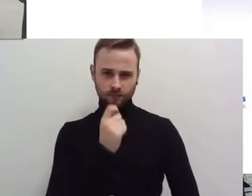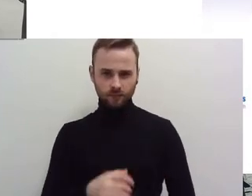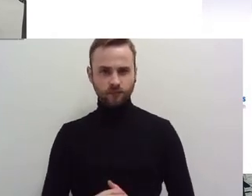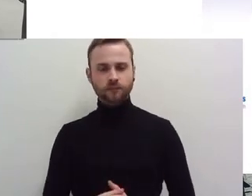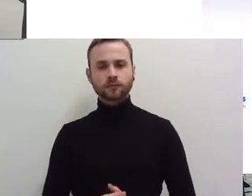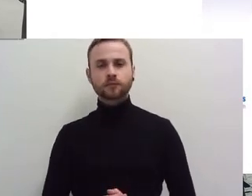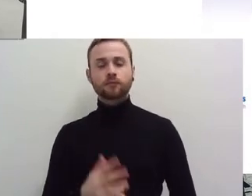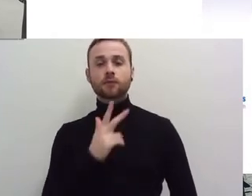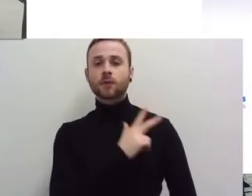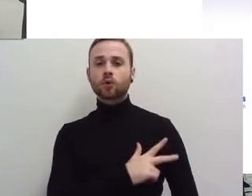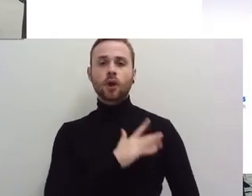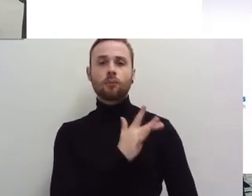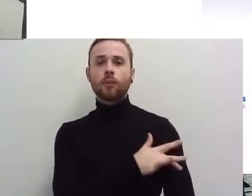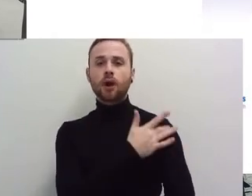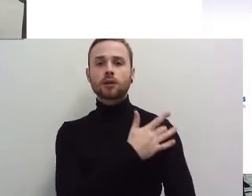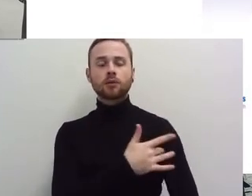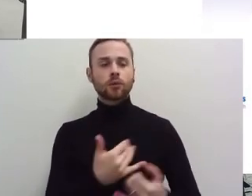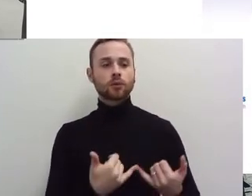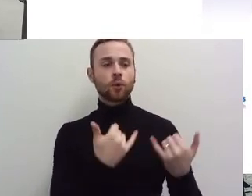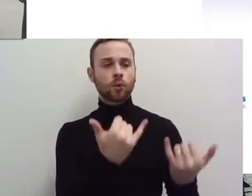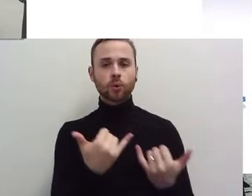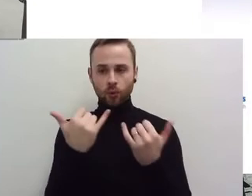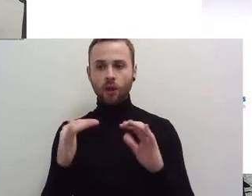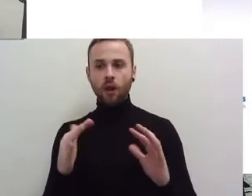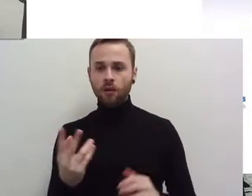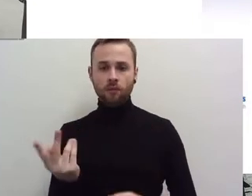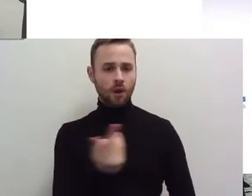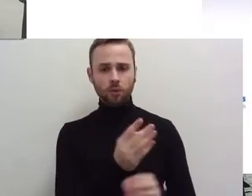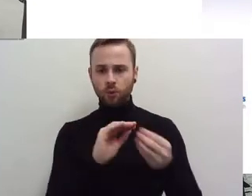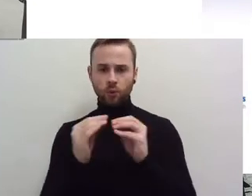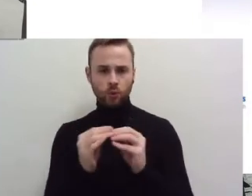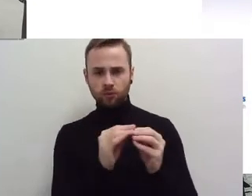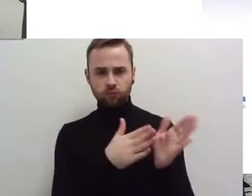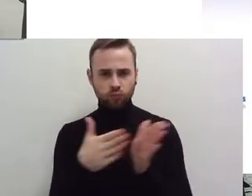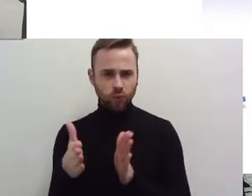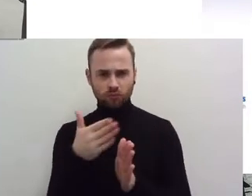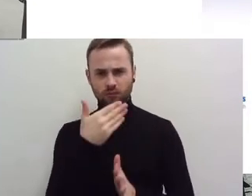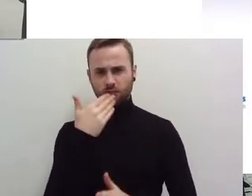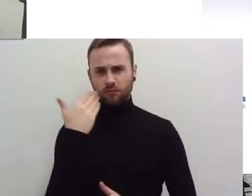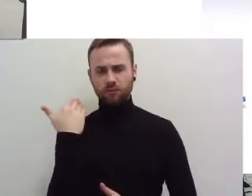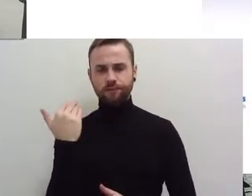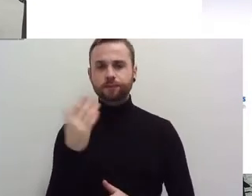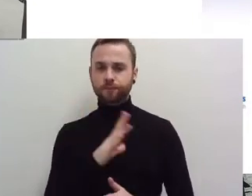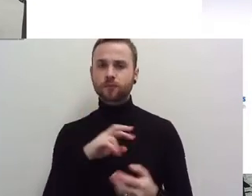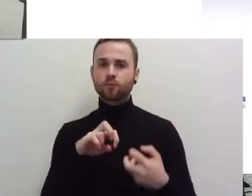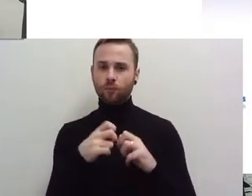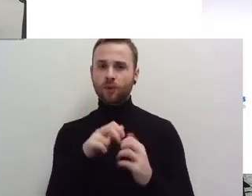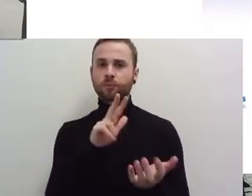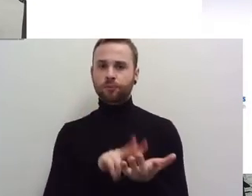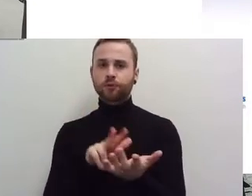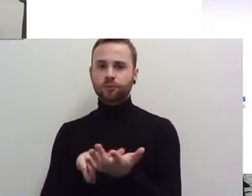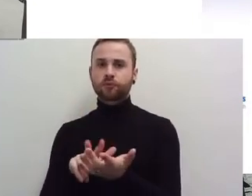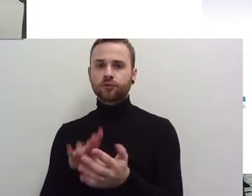well together. There was a problem in that. When it comes to early childhood education and care, we also found